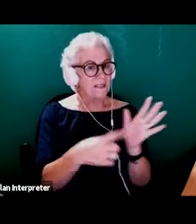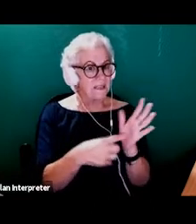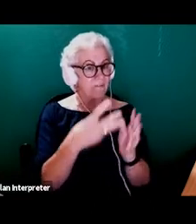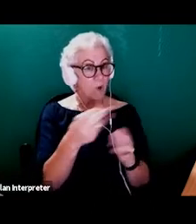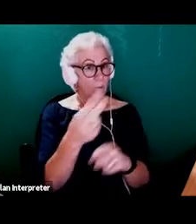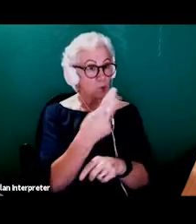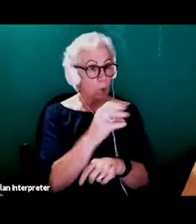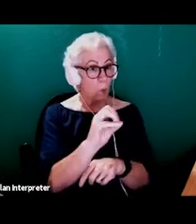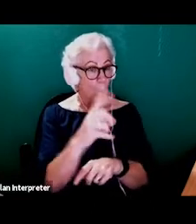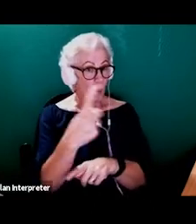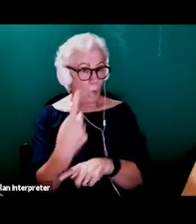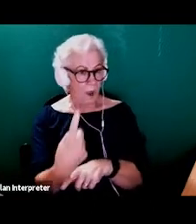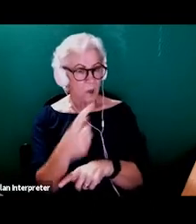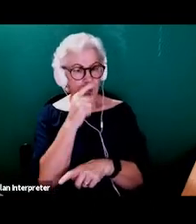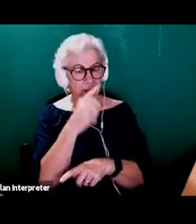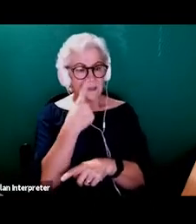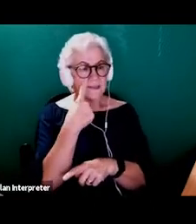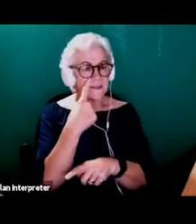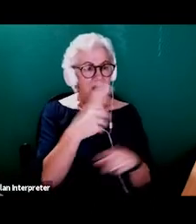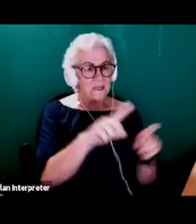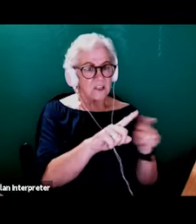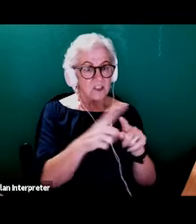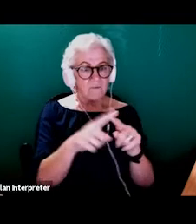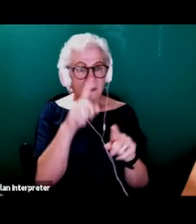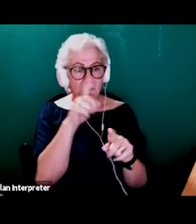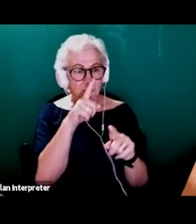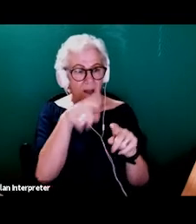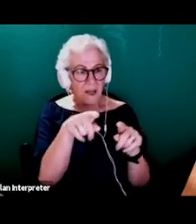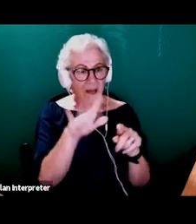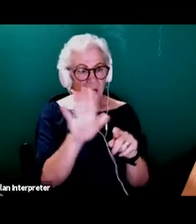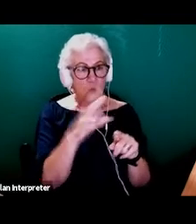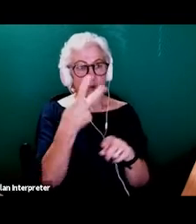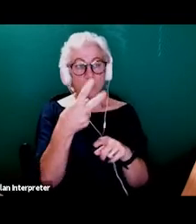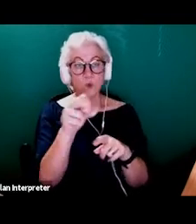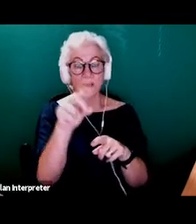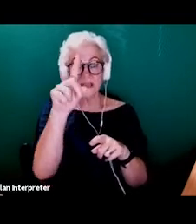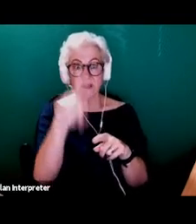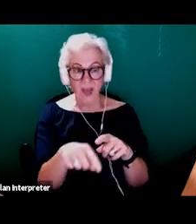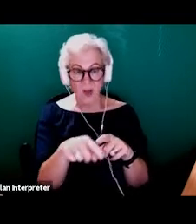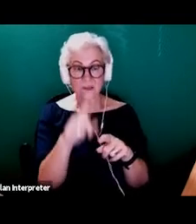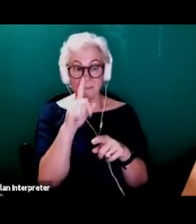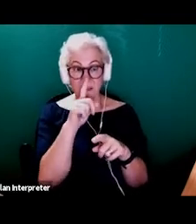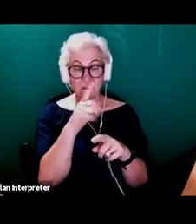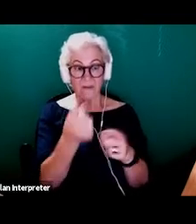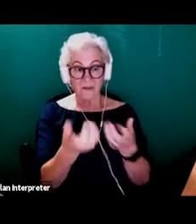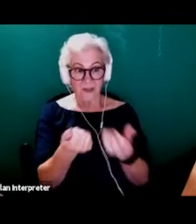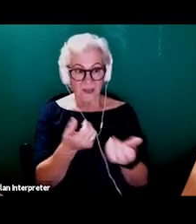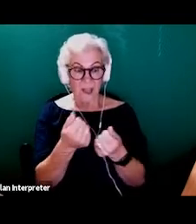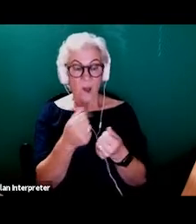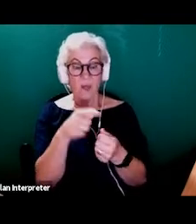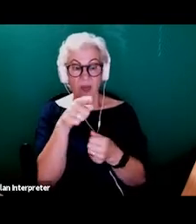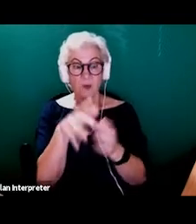You can see that the number of people in treatment is now around 20,000 as at, well, it was at the end of this study